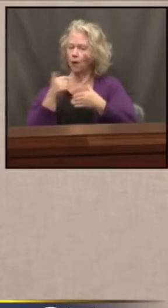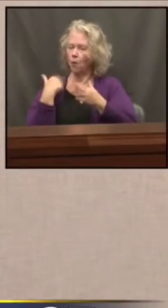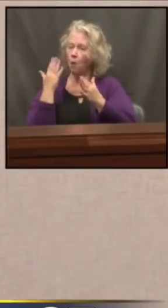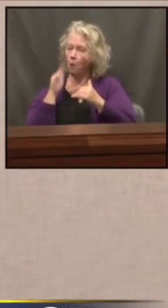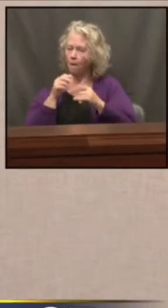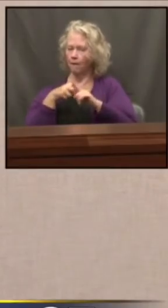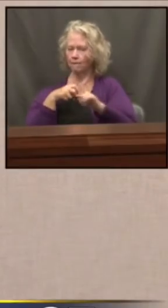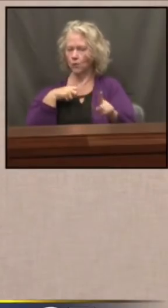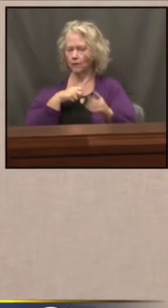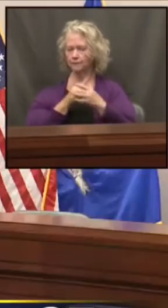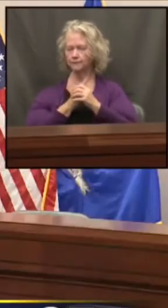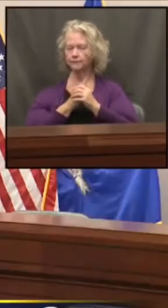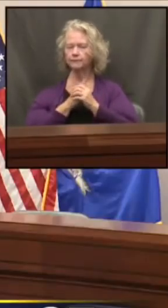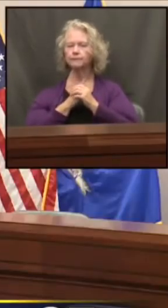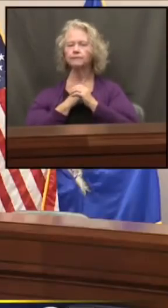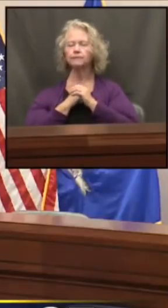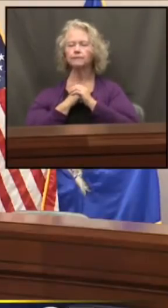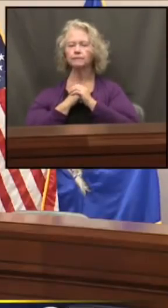that.